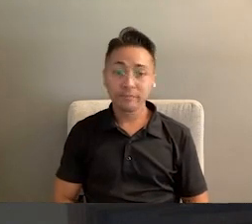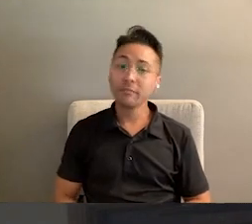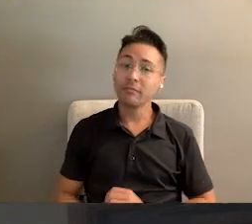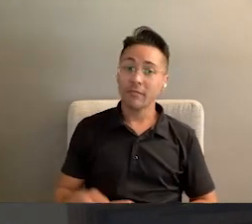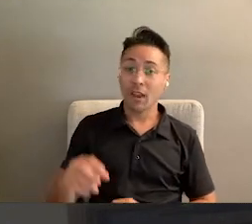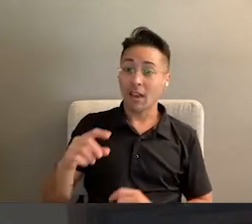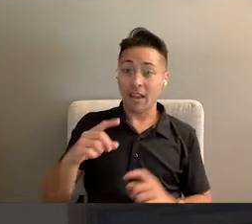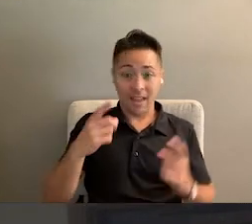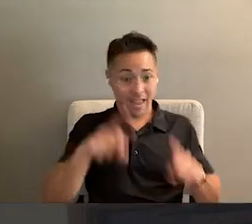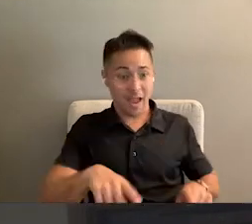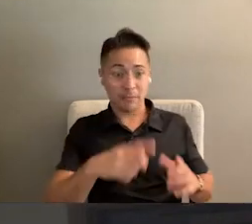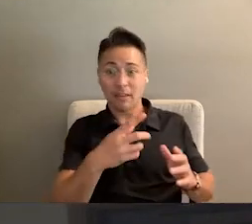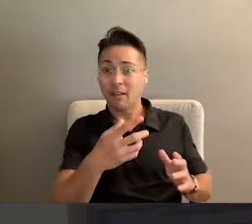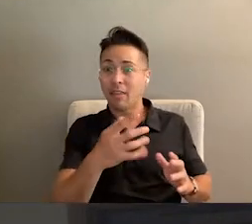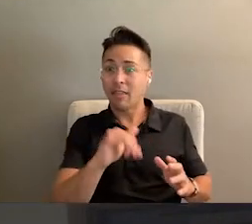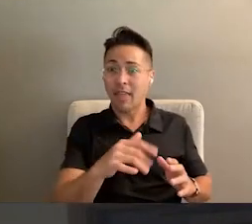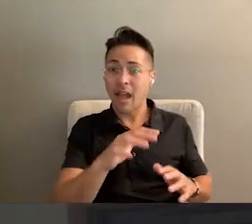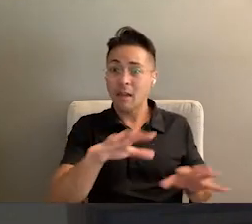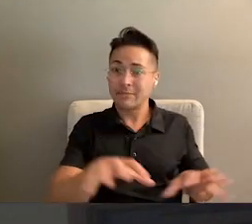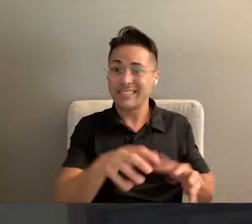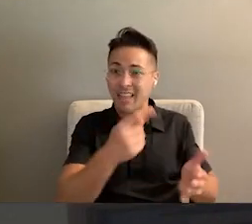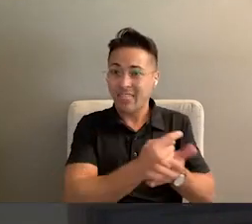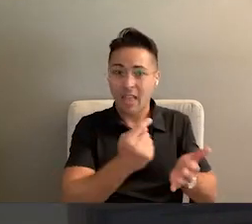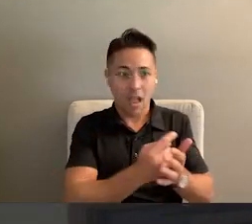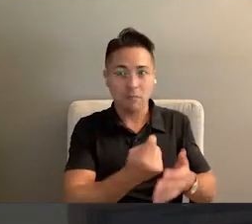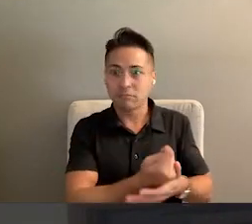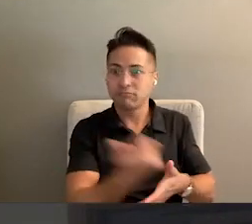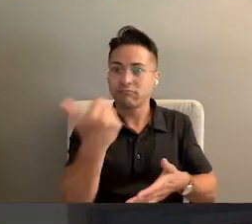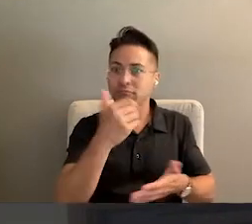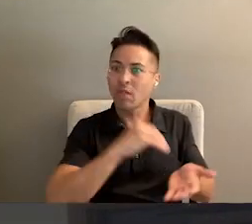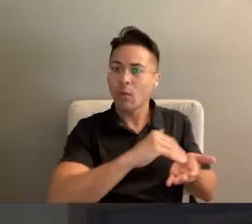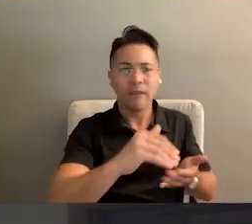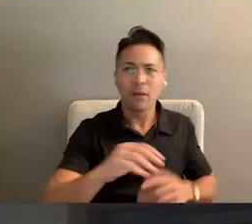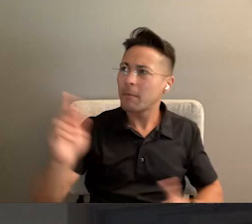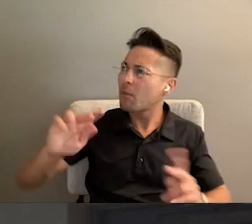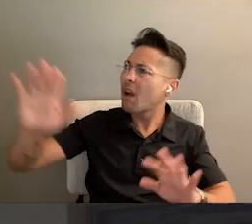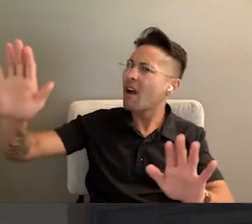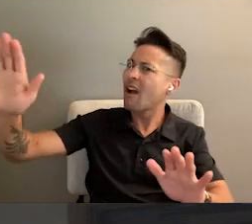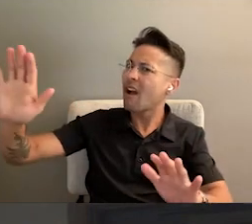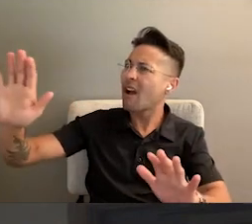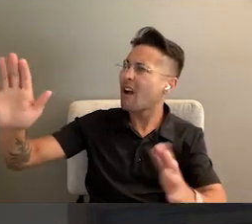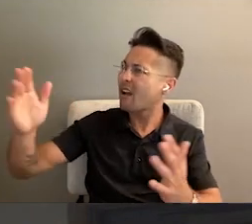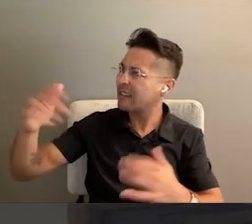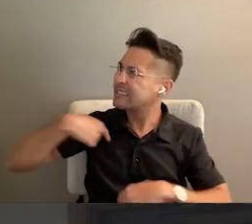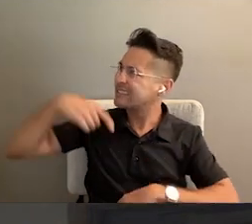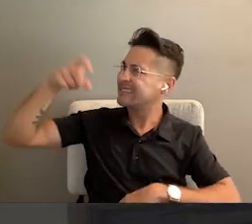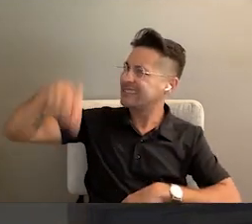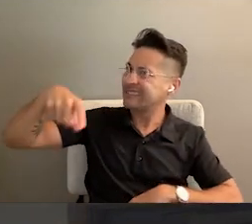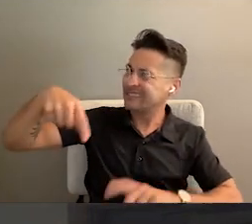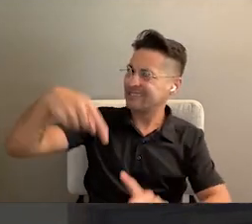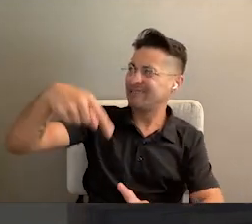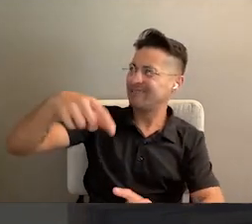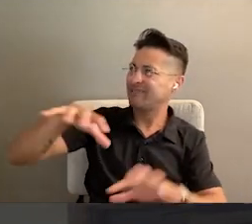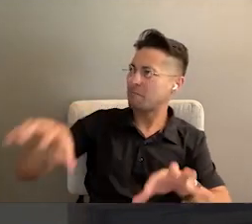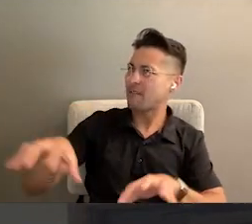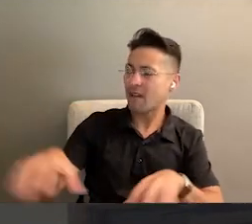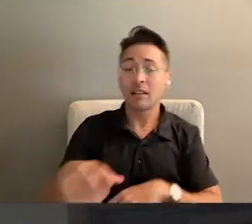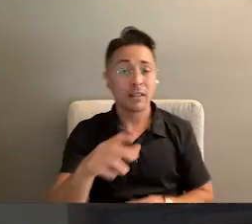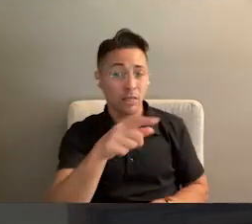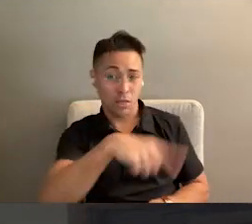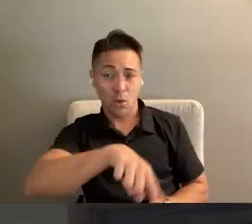right? So, when massage therapy went away on the waiver, a lot of people were like, but wait, we need